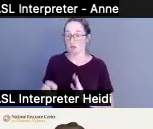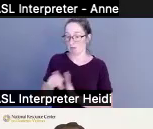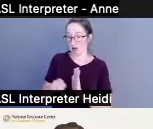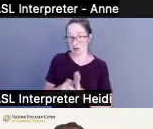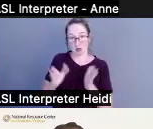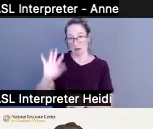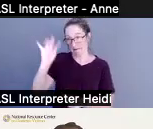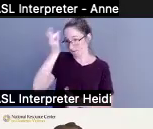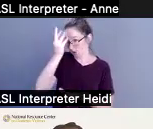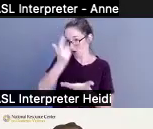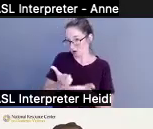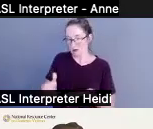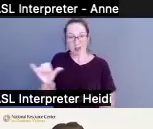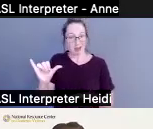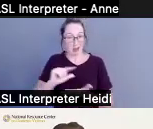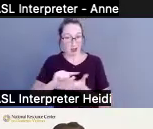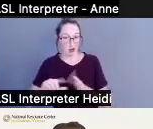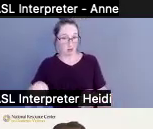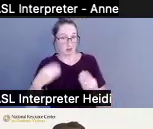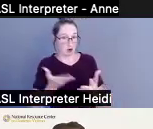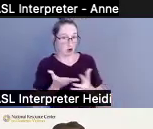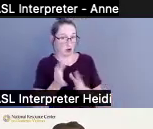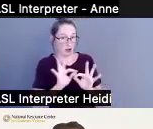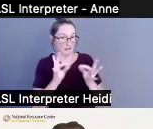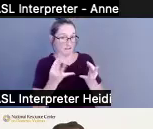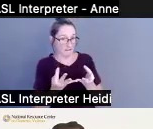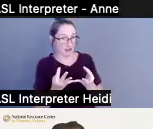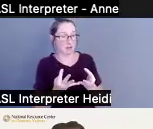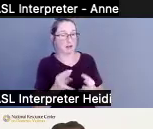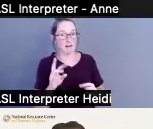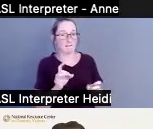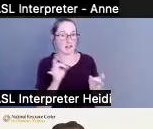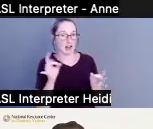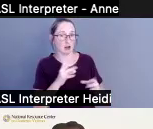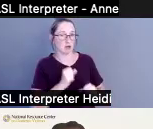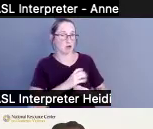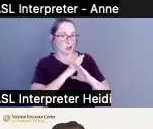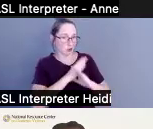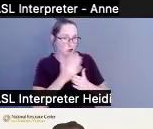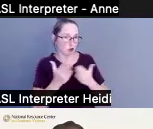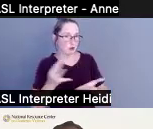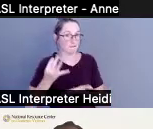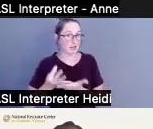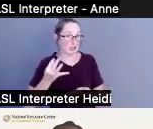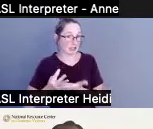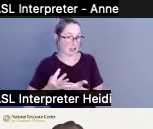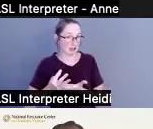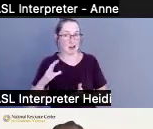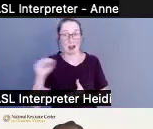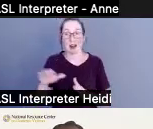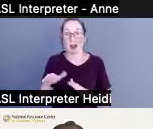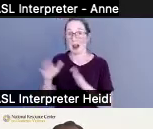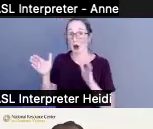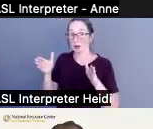federal resources, such as those provided through the Family Violence Prevention and Services Act funding, and